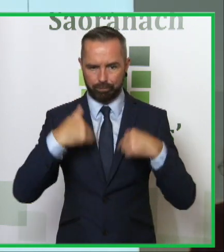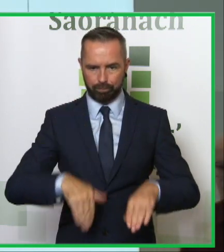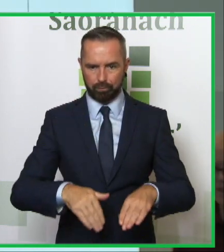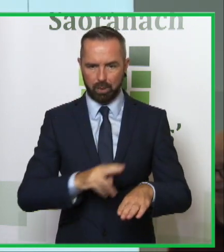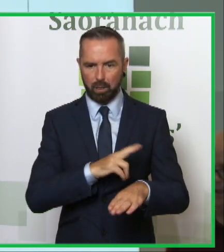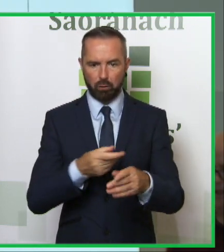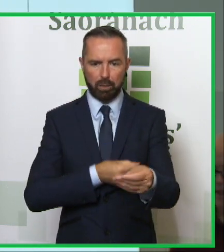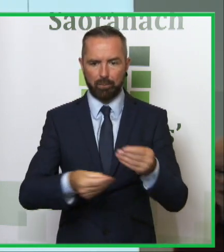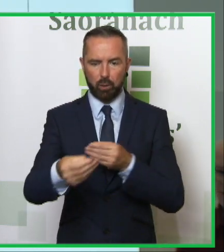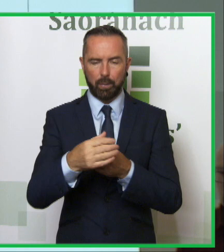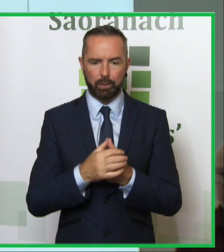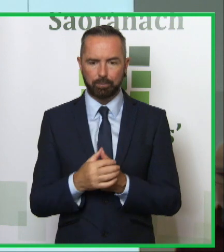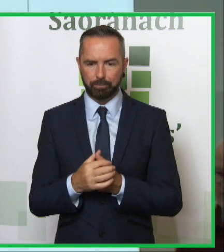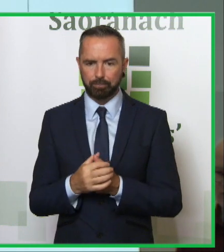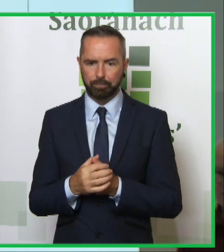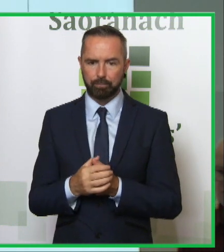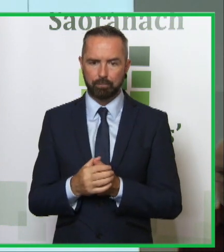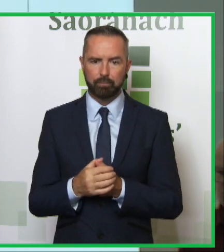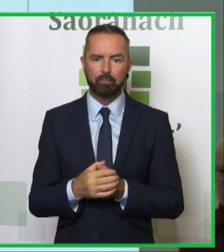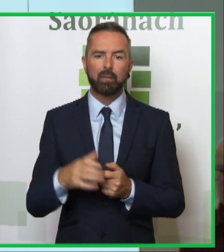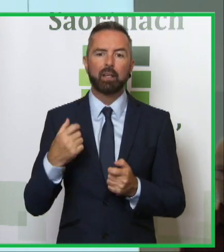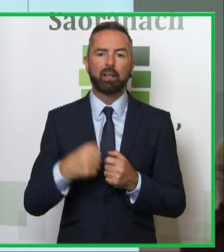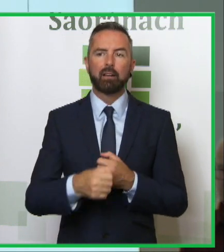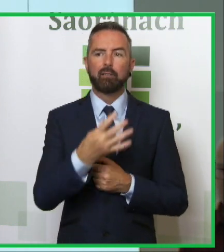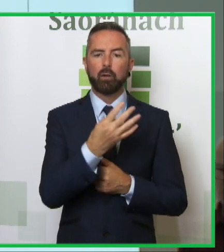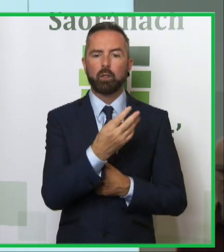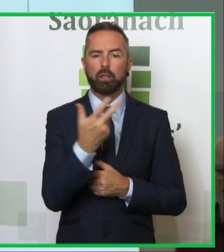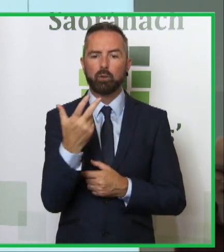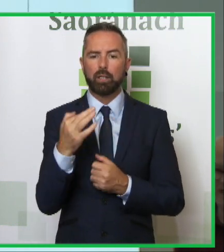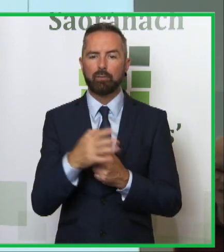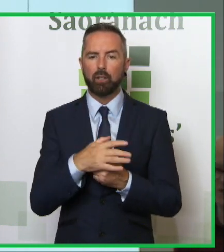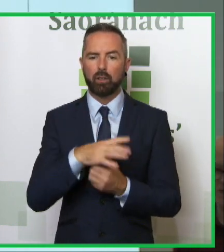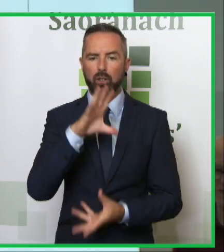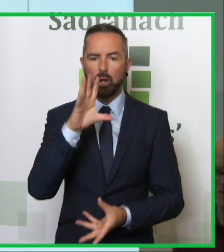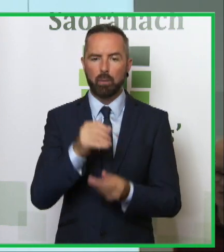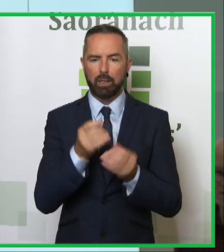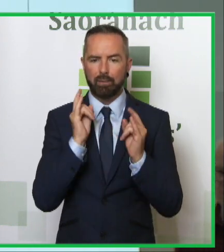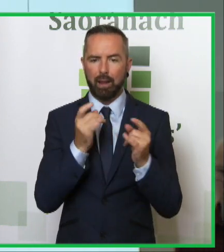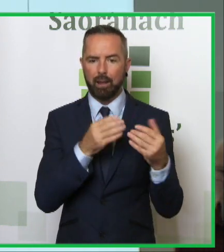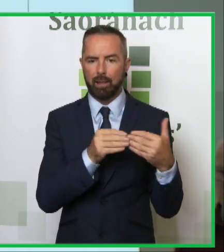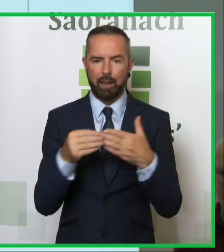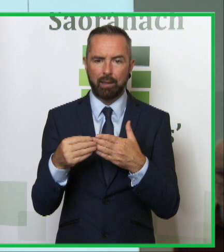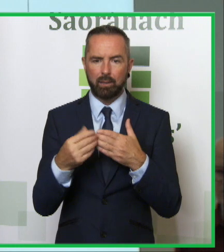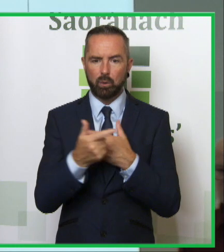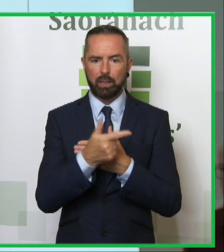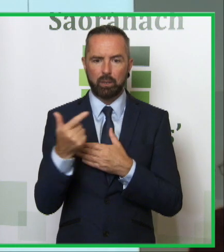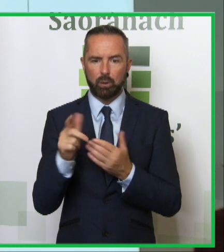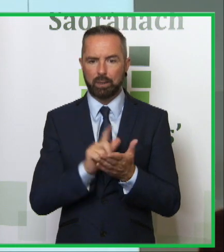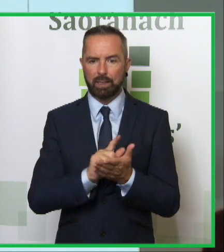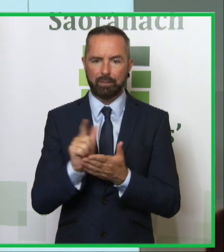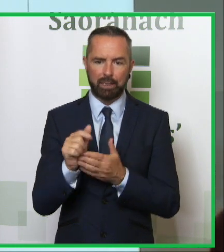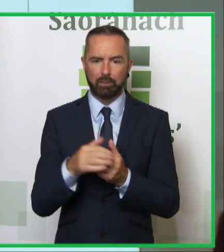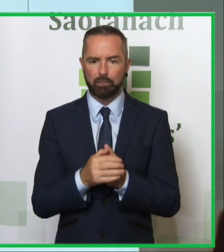non-transferable. We now have 43 for comprehensive health-led, 22 for status quo, 17 for